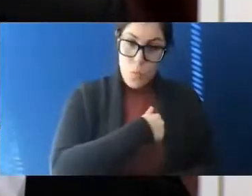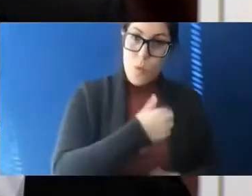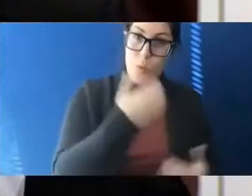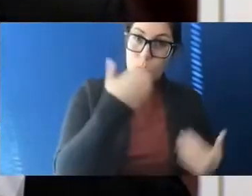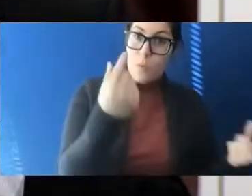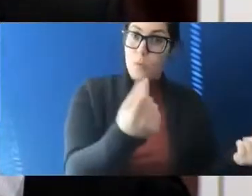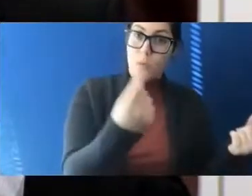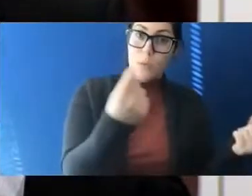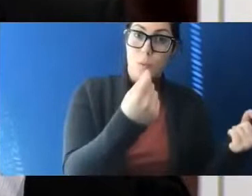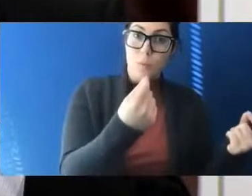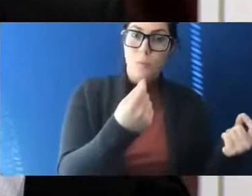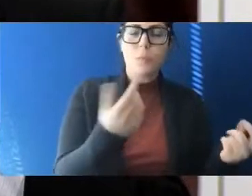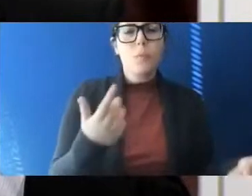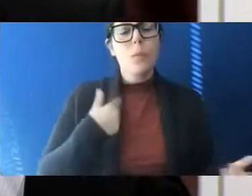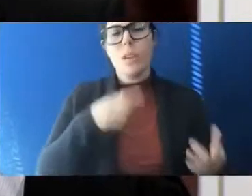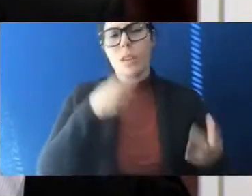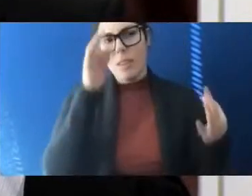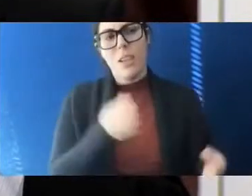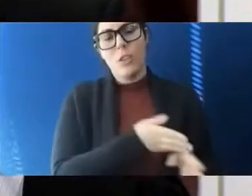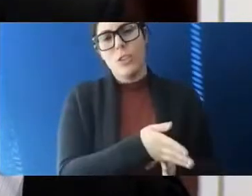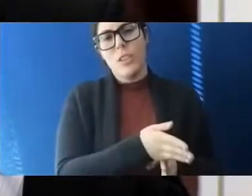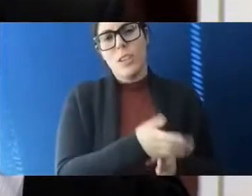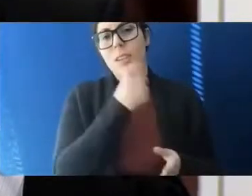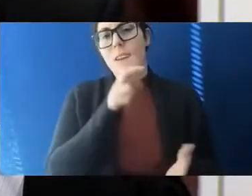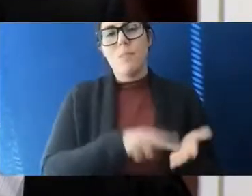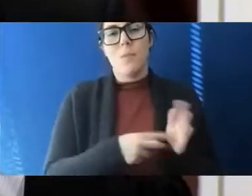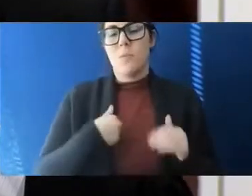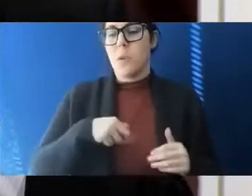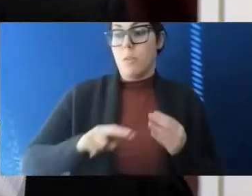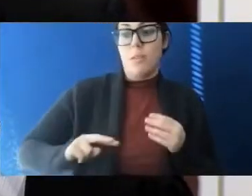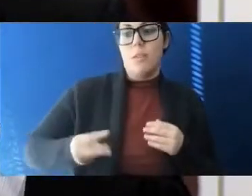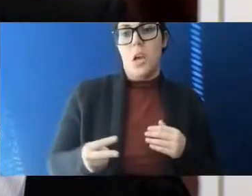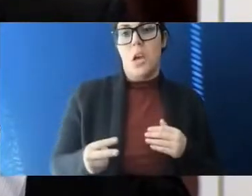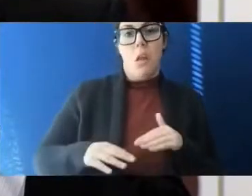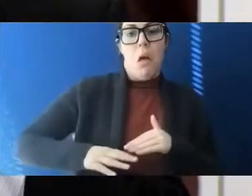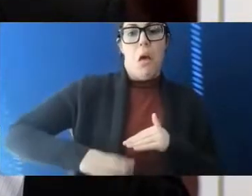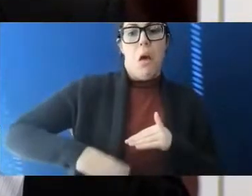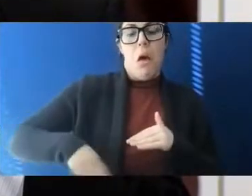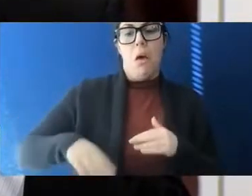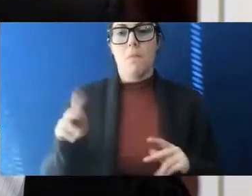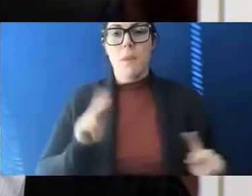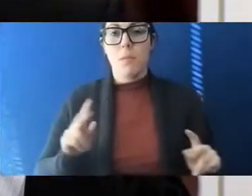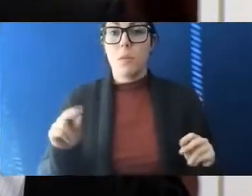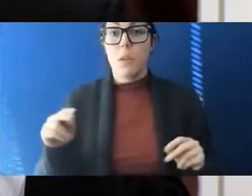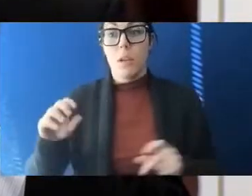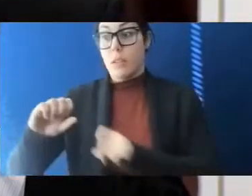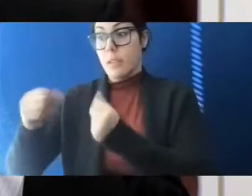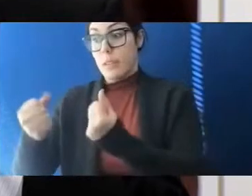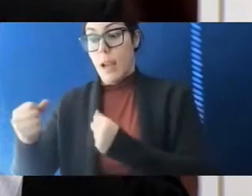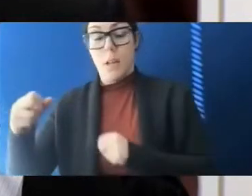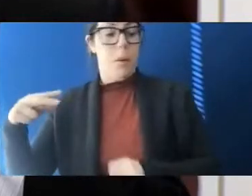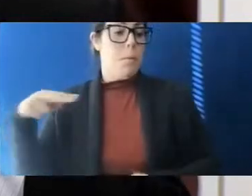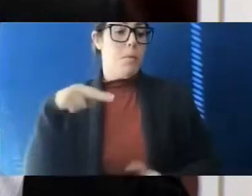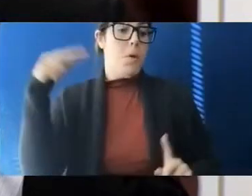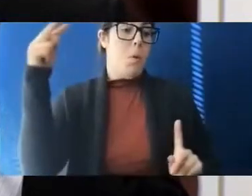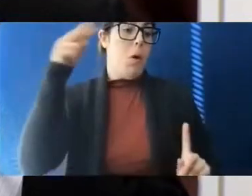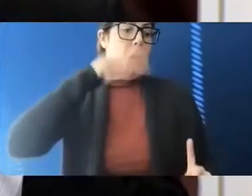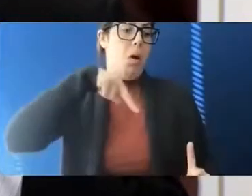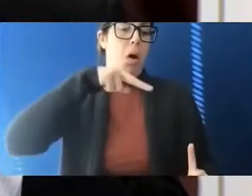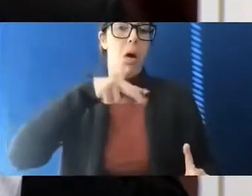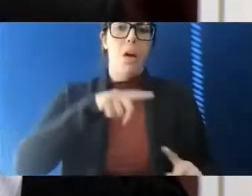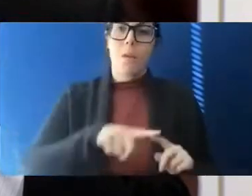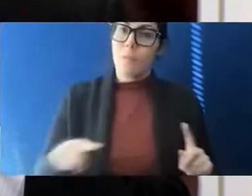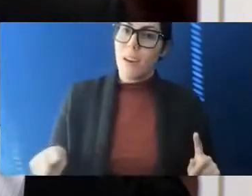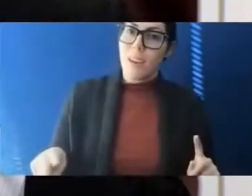this career, that doesn't mean that we are second-class professionals. The society may consider us second-class citizens, but we're not